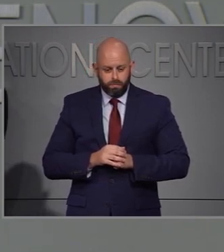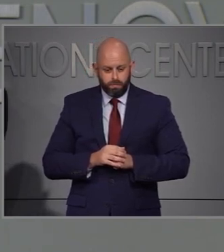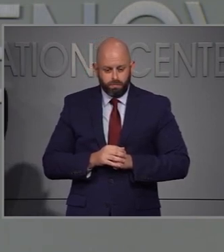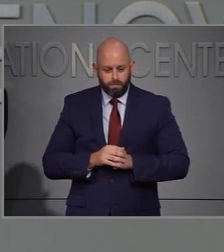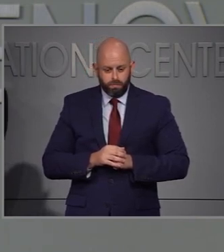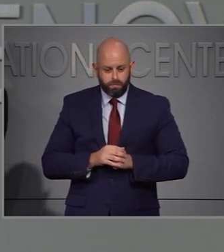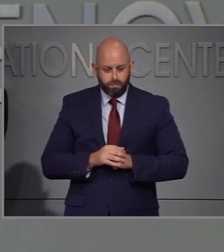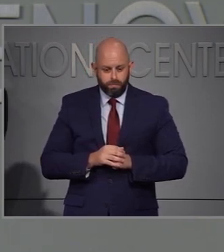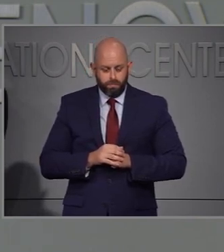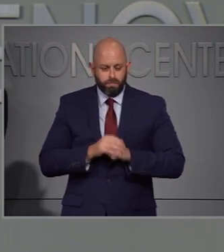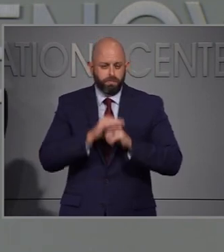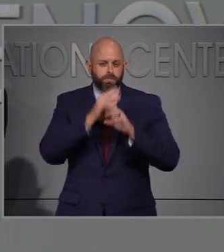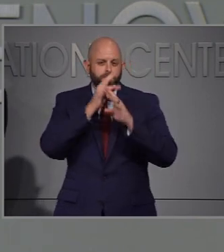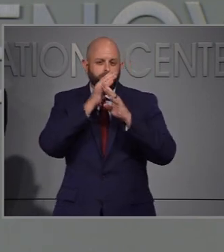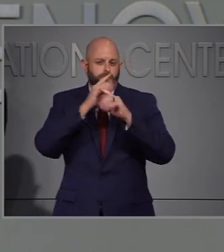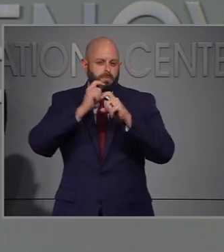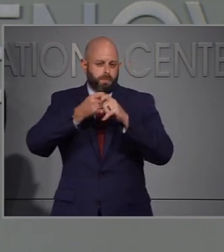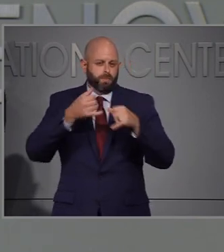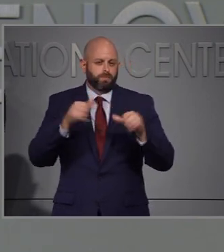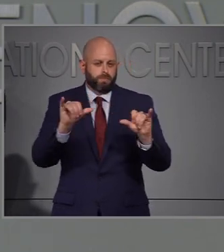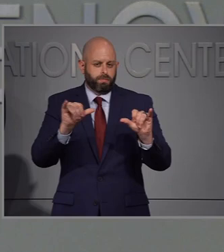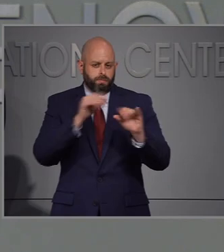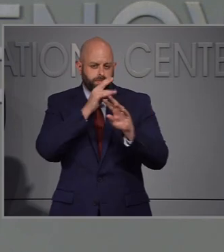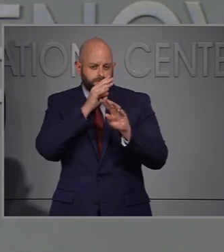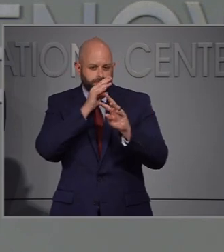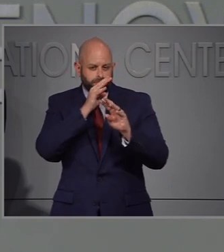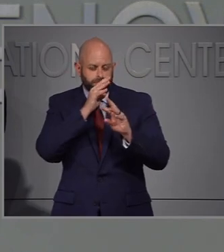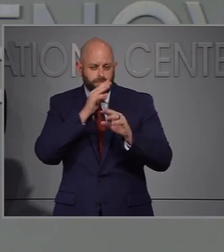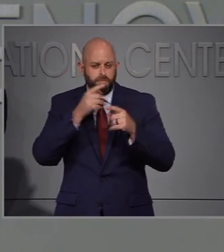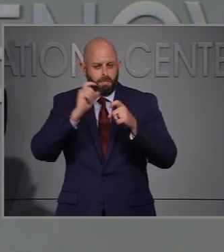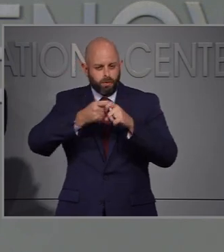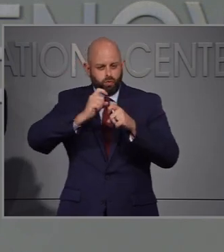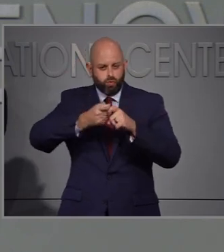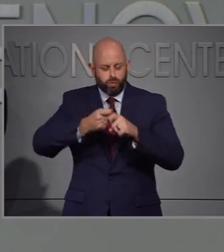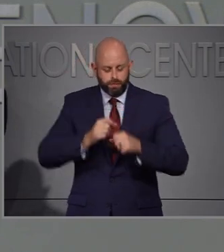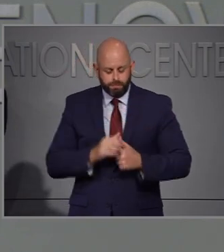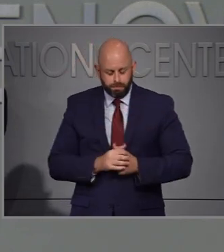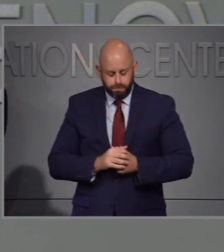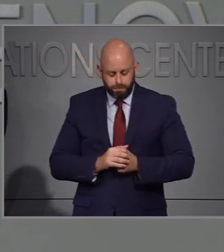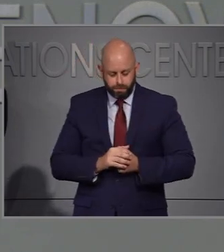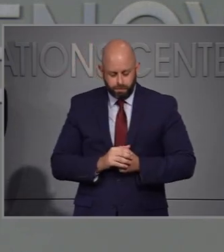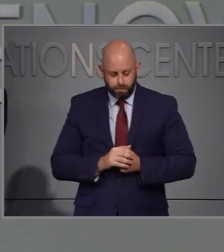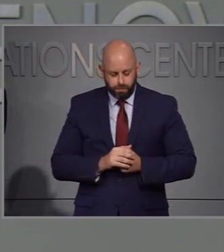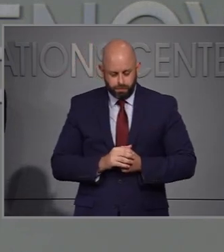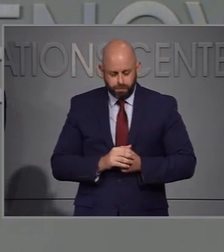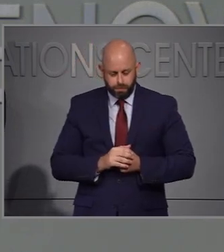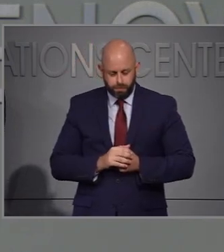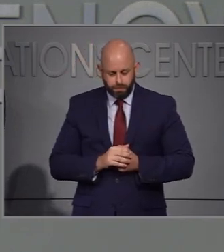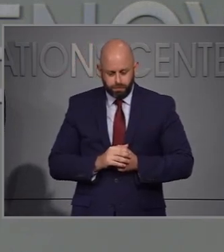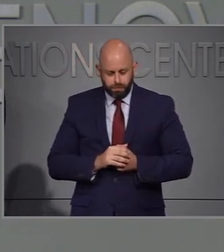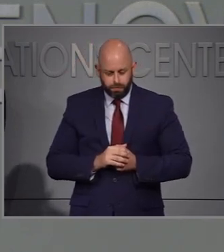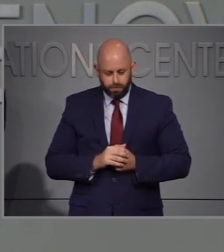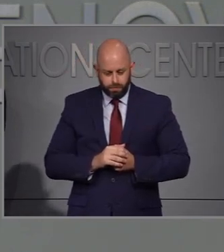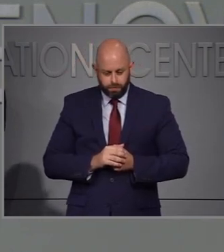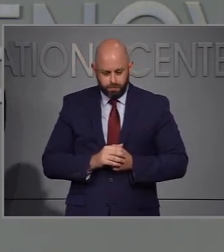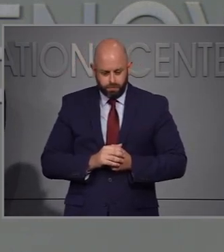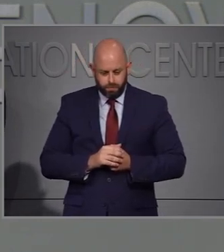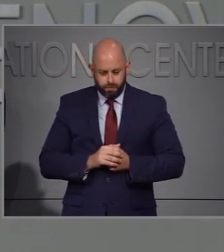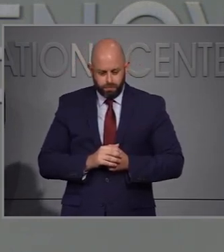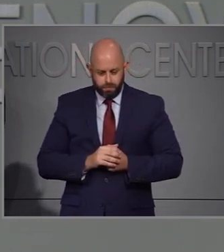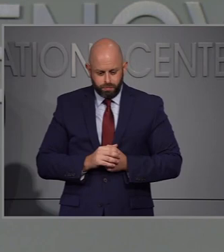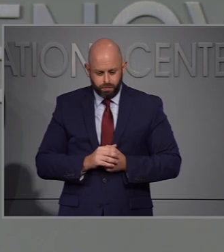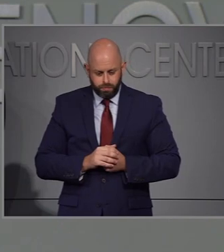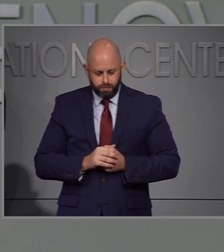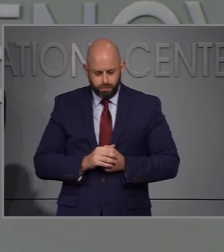padres pueden decidir mantener sus hijos en casa. Para estas familias, recomendamos que los